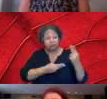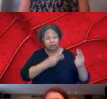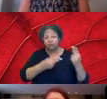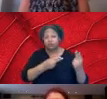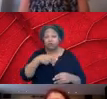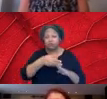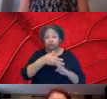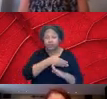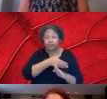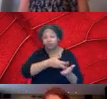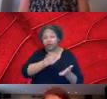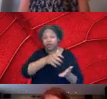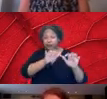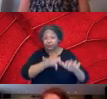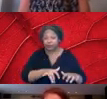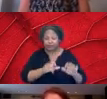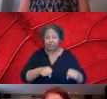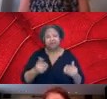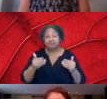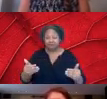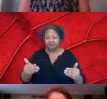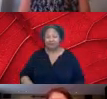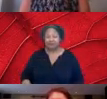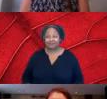pre-draft. So yeah, feel free to do that.